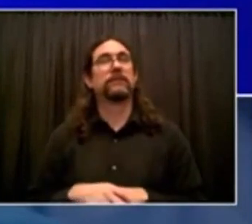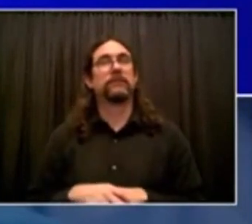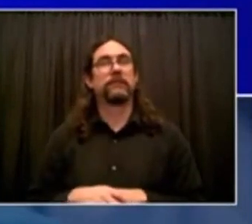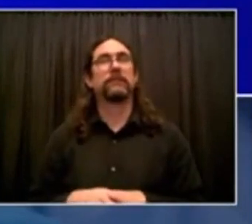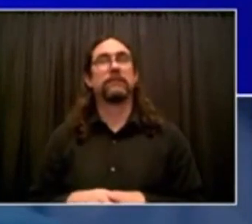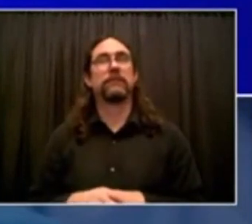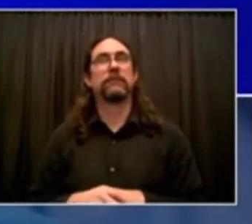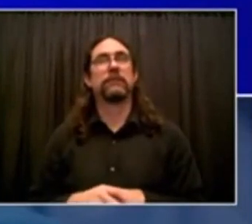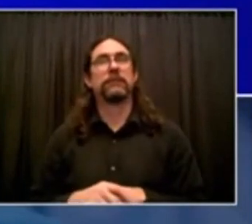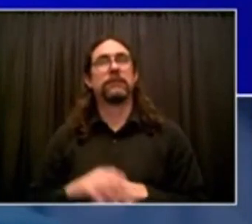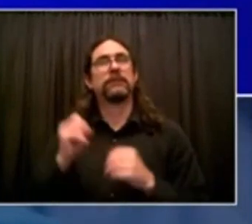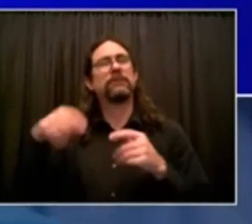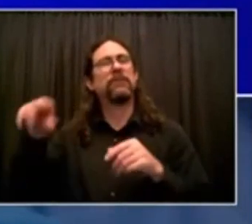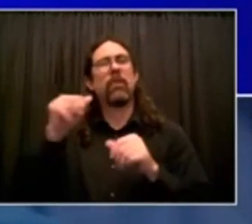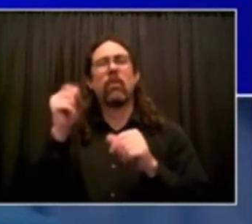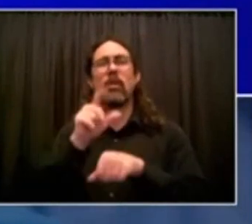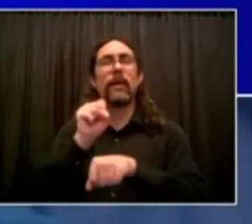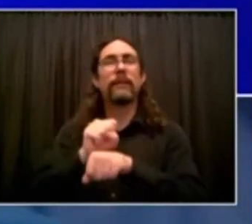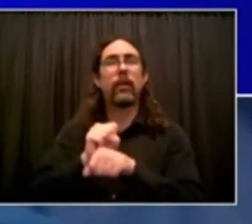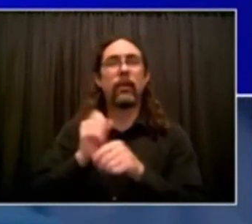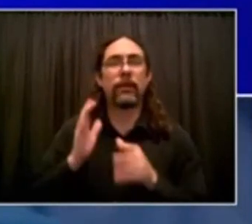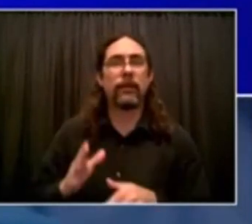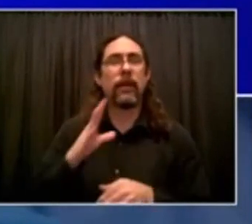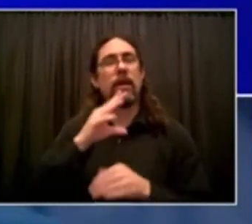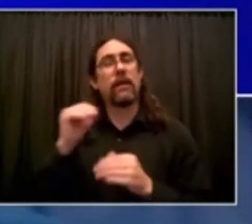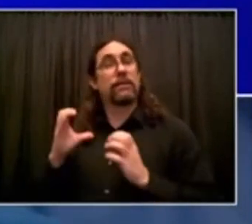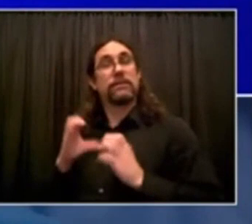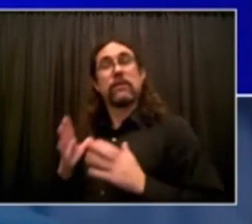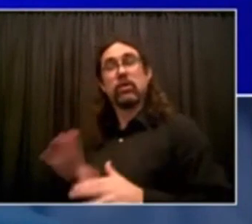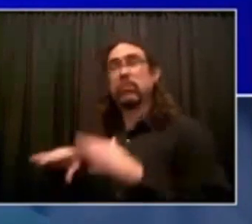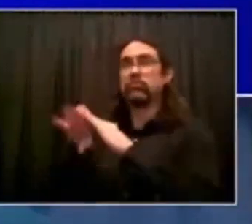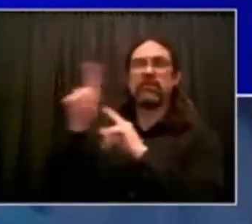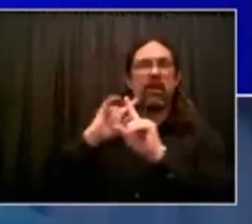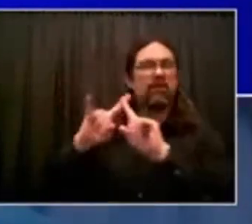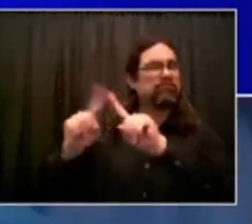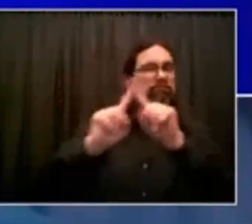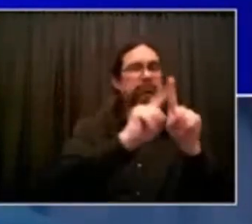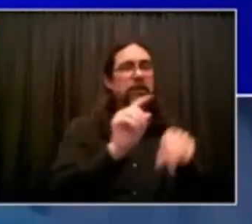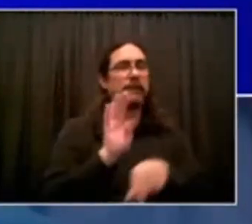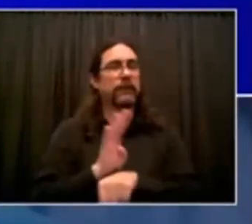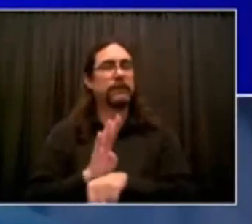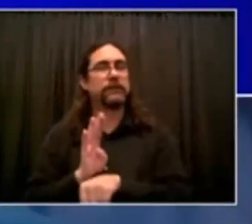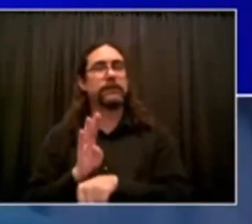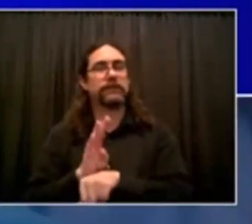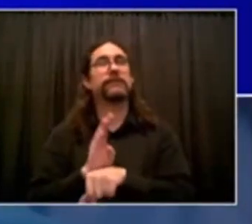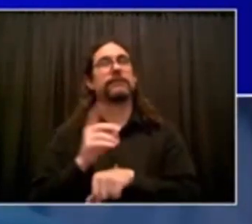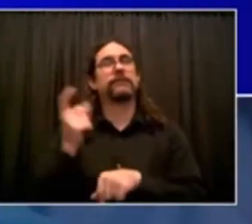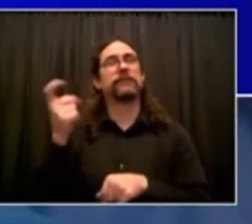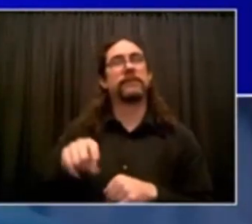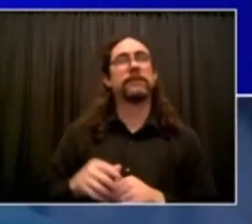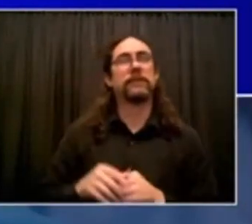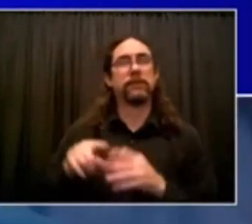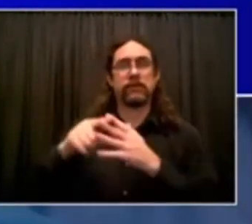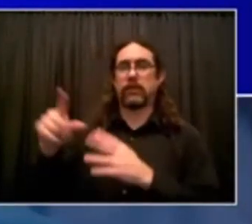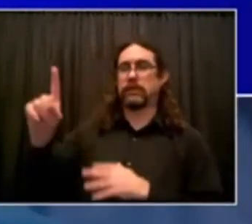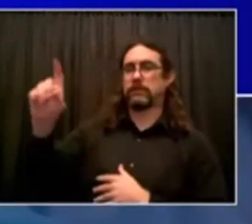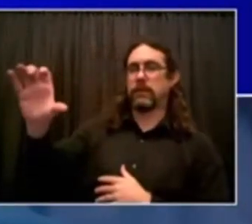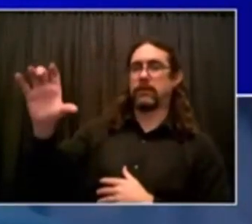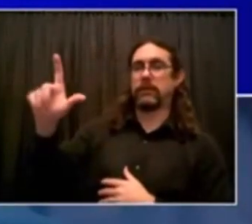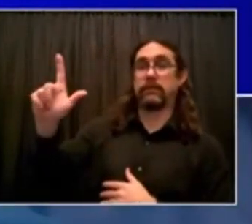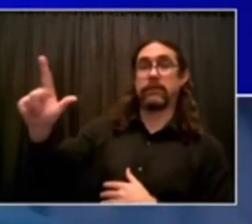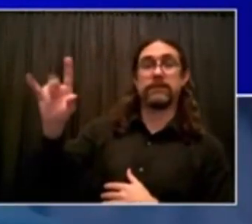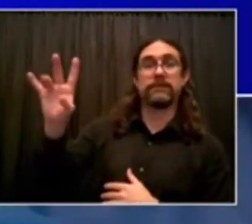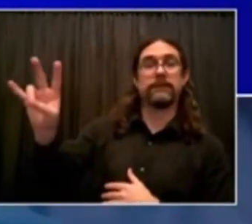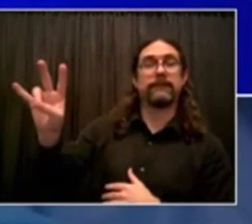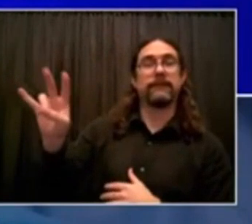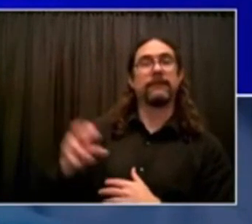want to see people go out and get those second doses right now if they qualify. Remember, with the holidays, with the cold weather, if you haven't gotten your second dose and you qualify, this is exactly the time to